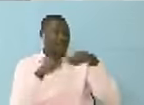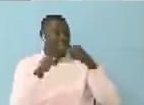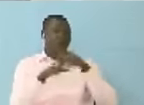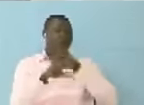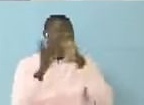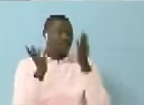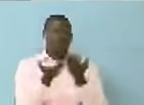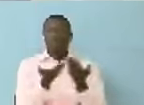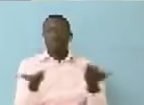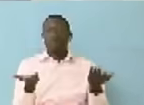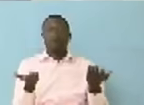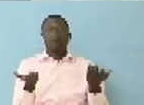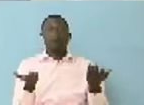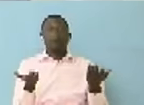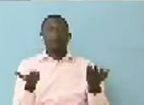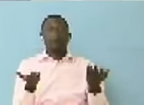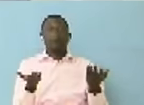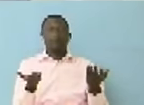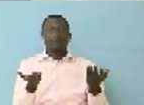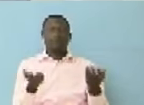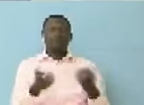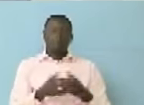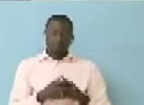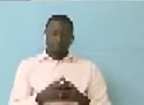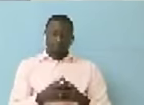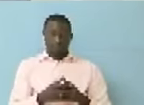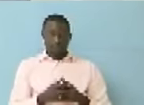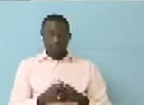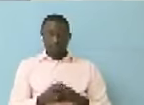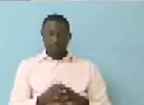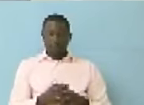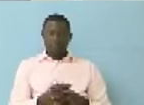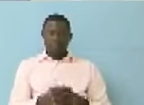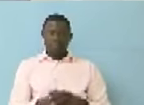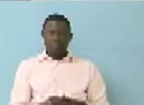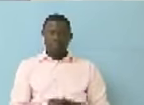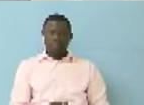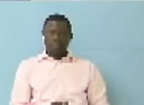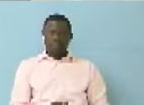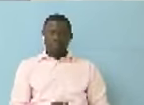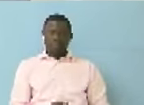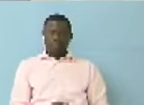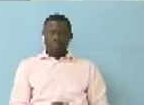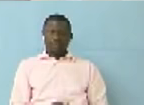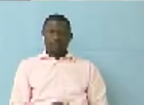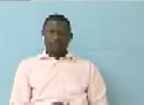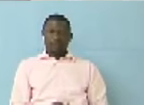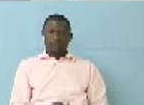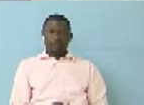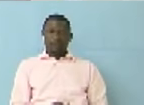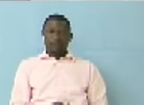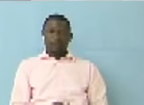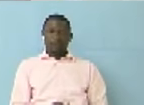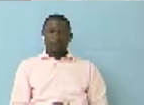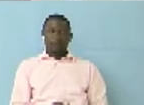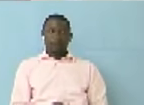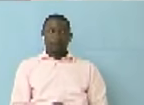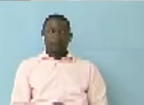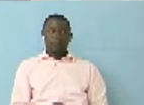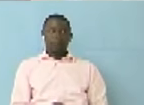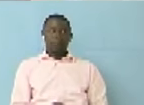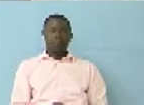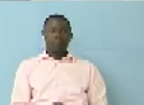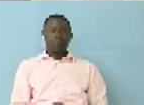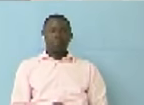Amundaule mundiko je membeke kan je amunta tajire ya ani